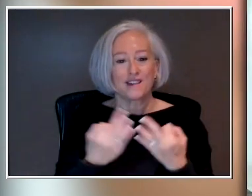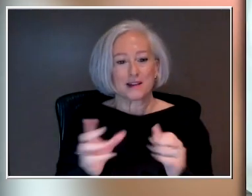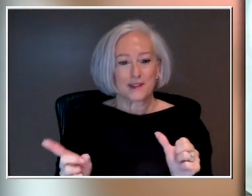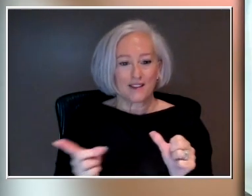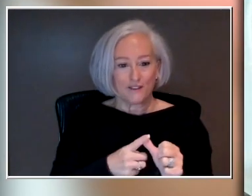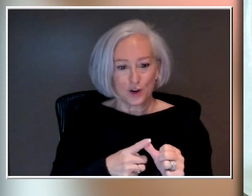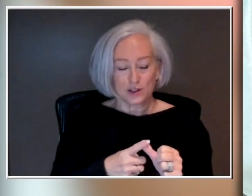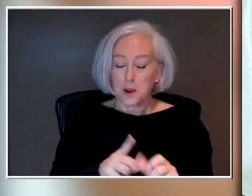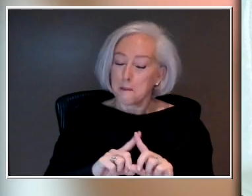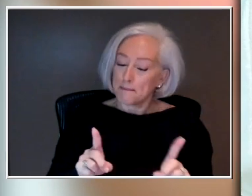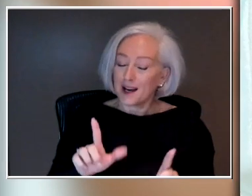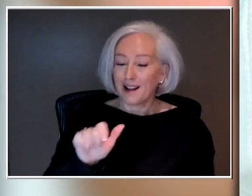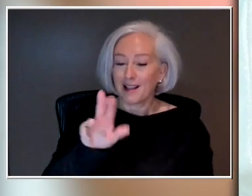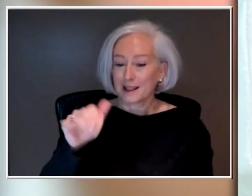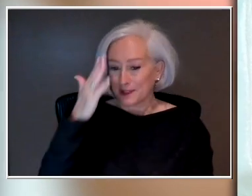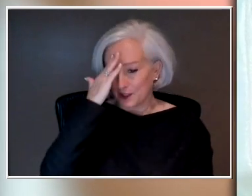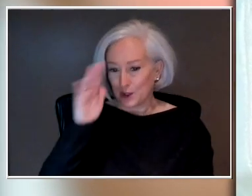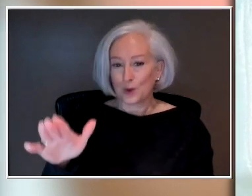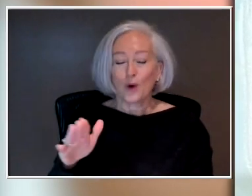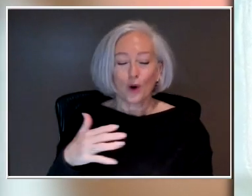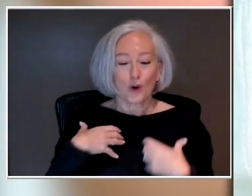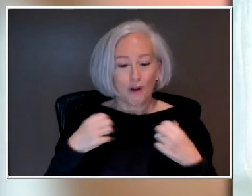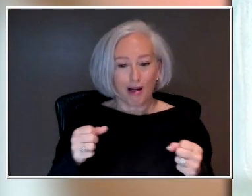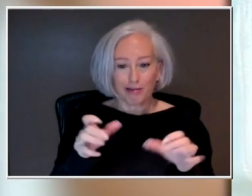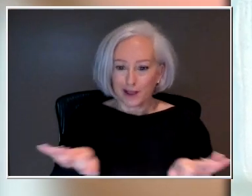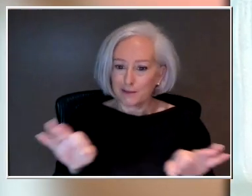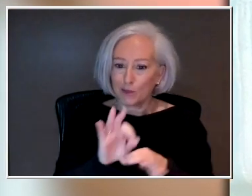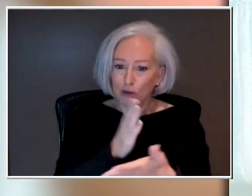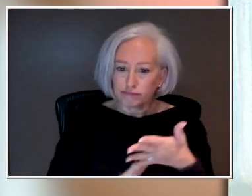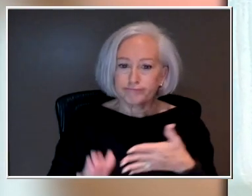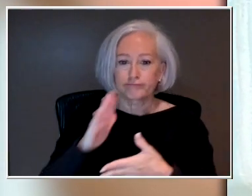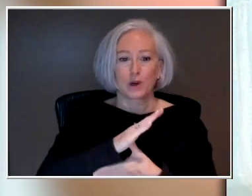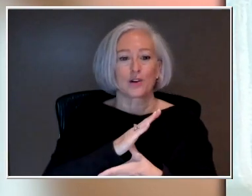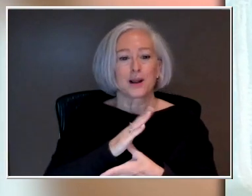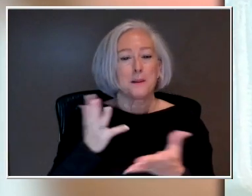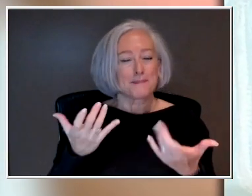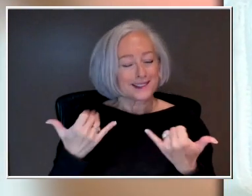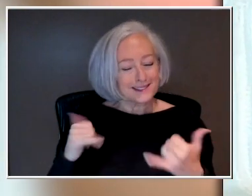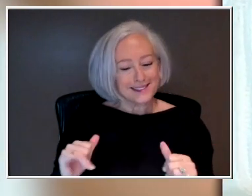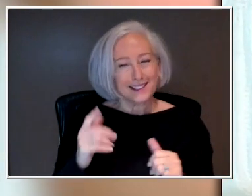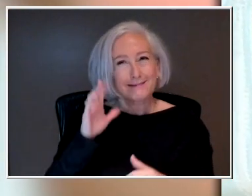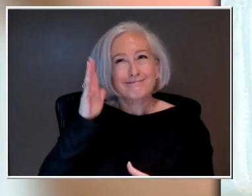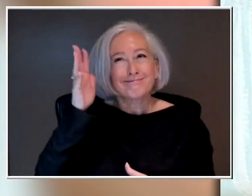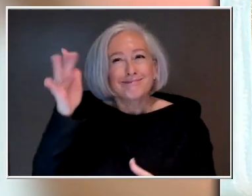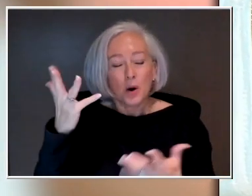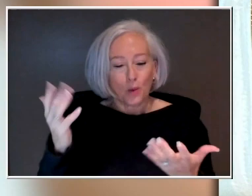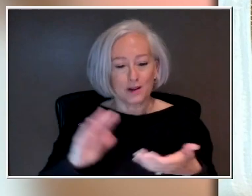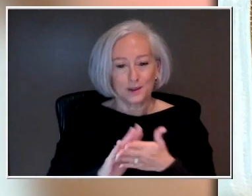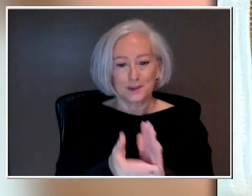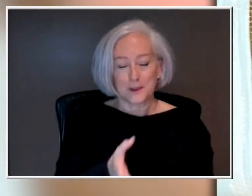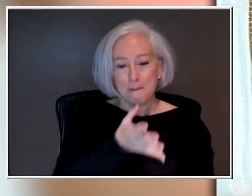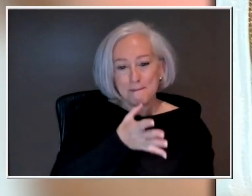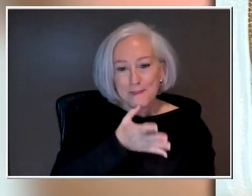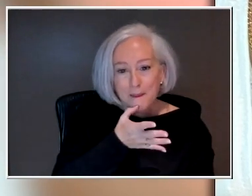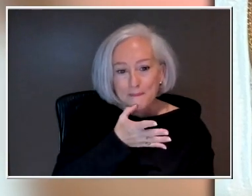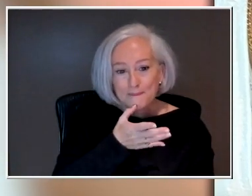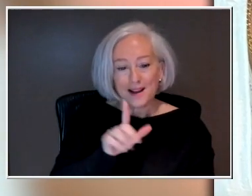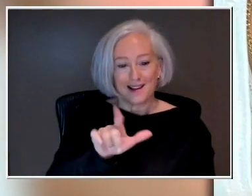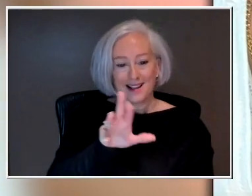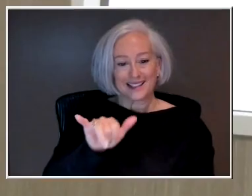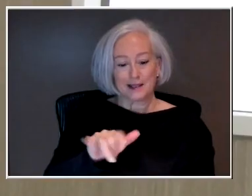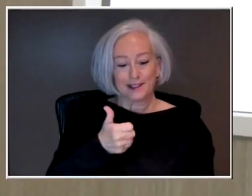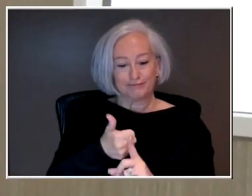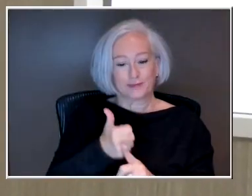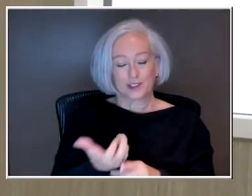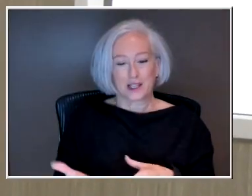she didn't want to give up on her dream of one day being a mother. Fortunately, Libby was already part of a breast cancer prevention